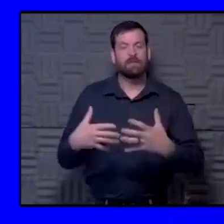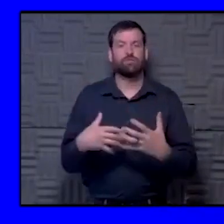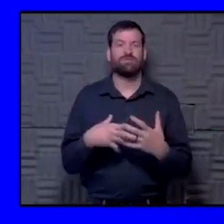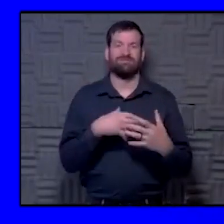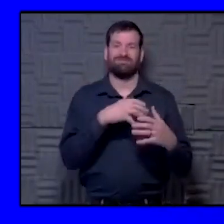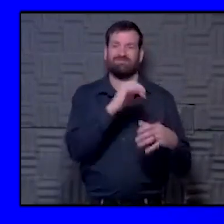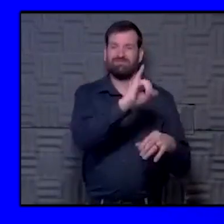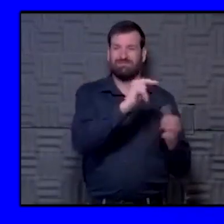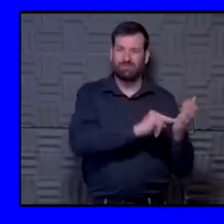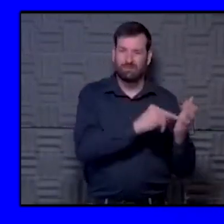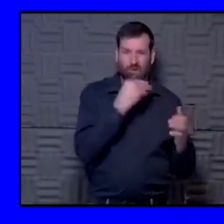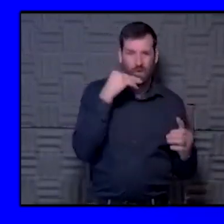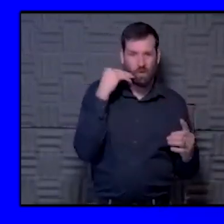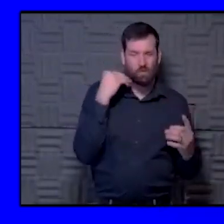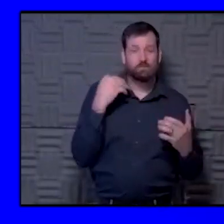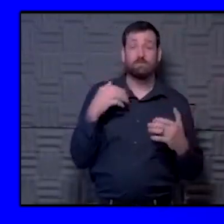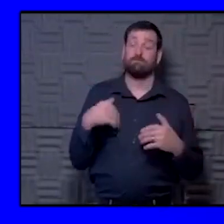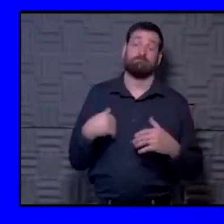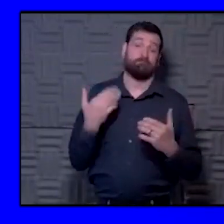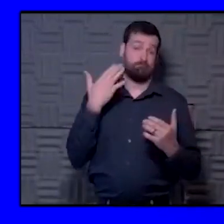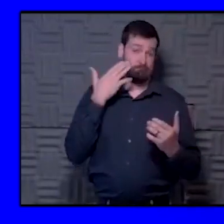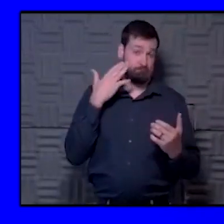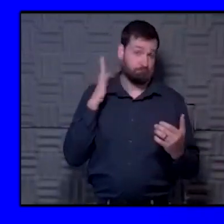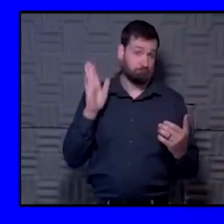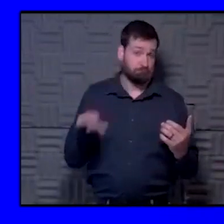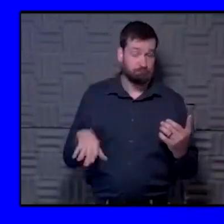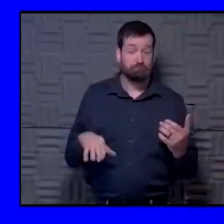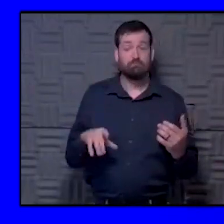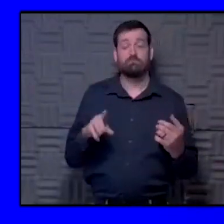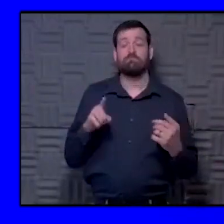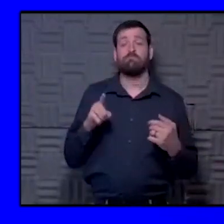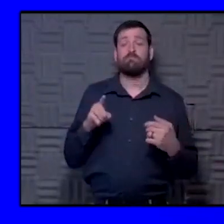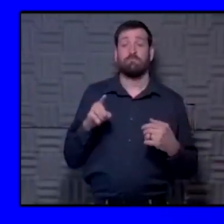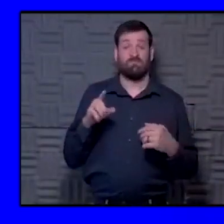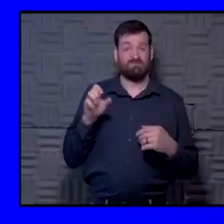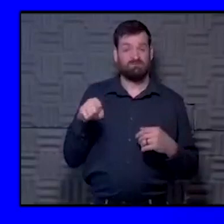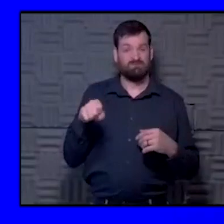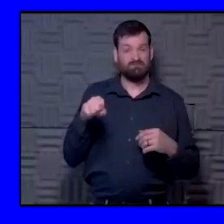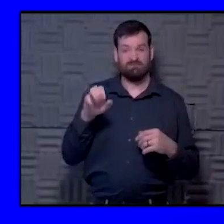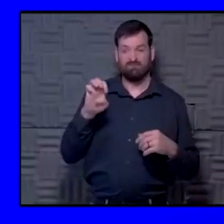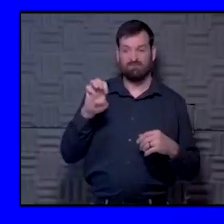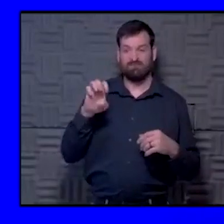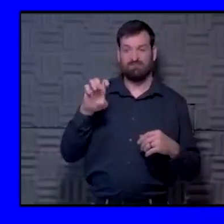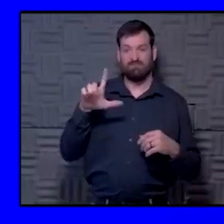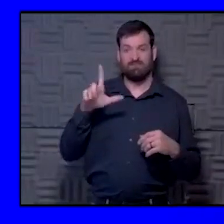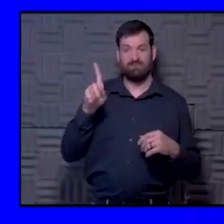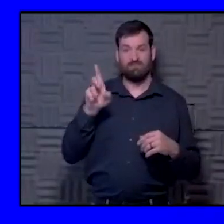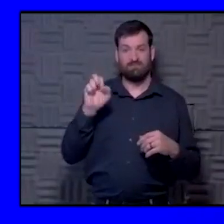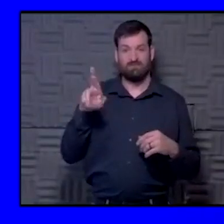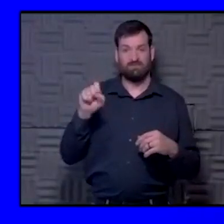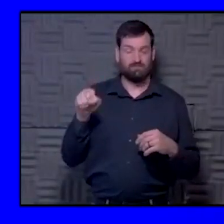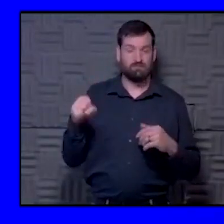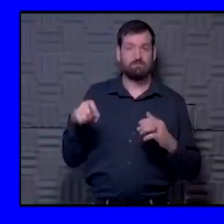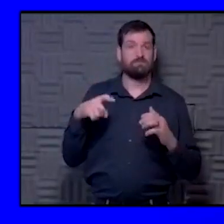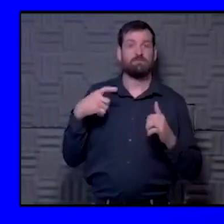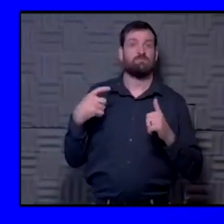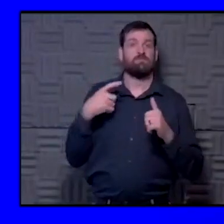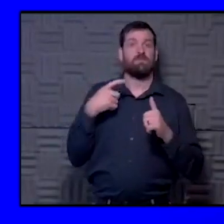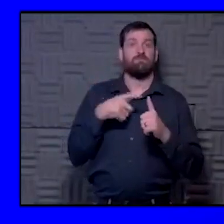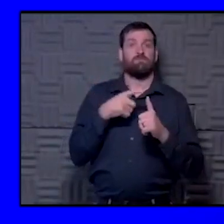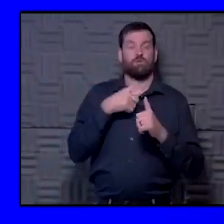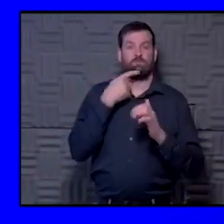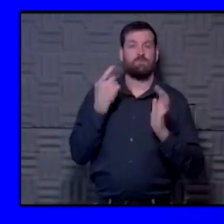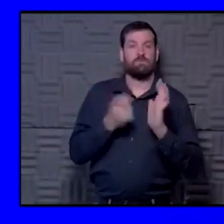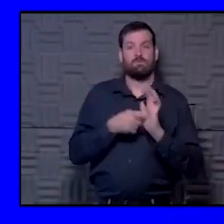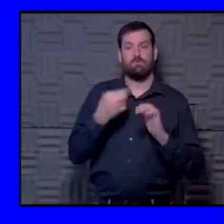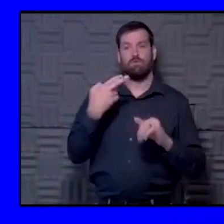save their elders. It's a little known fact that it was the elders that helped first identify even